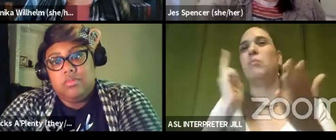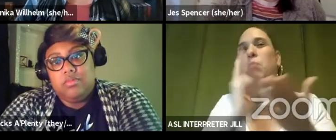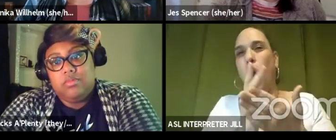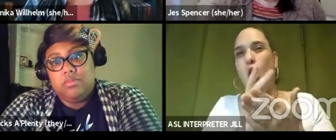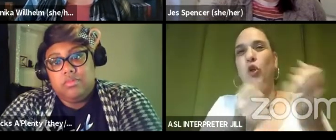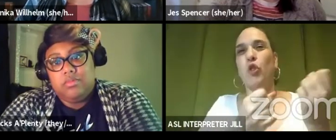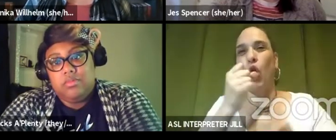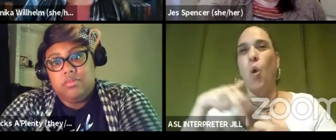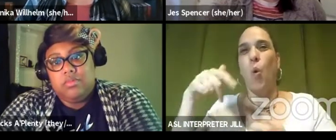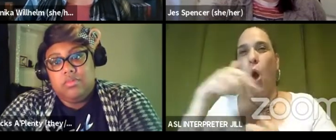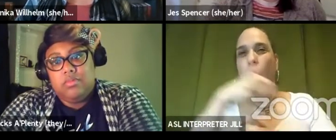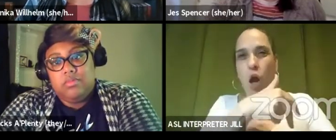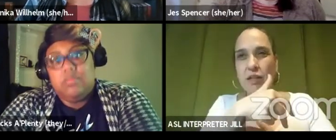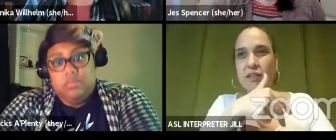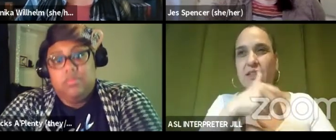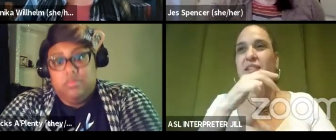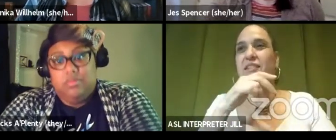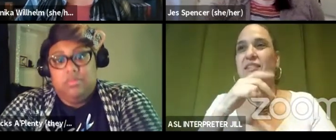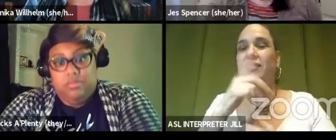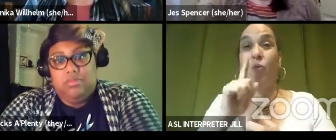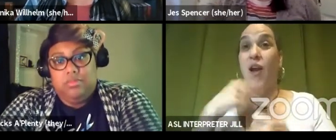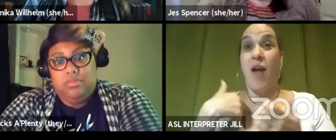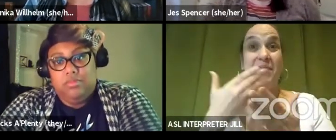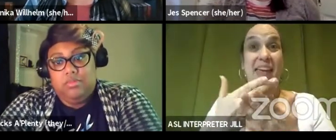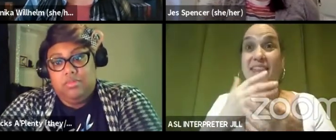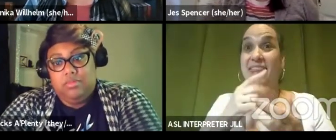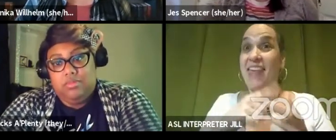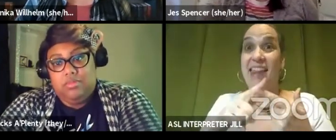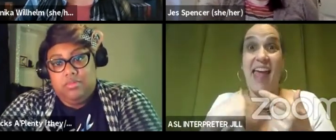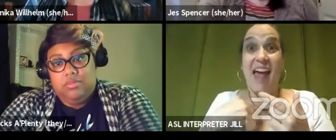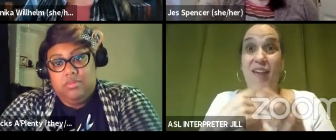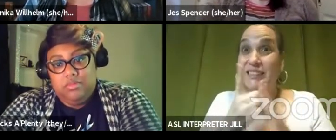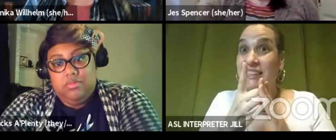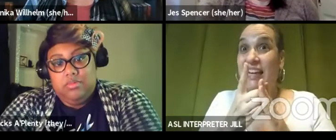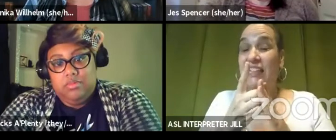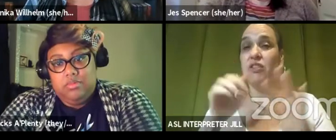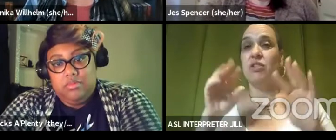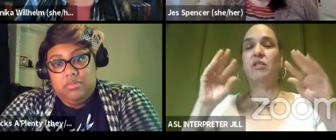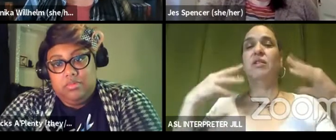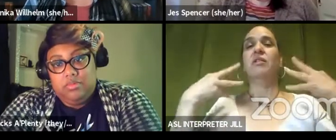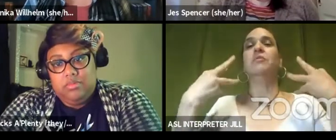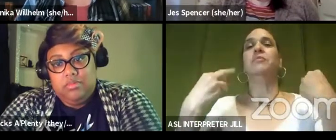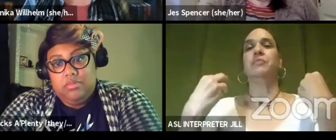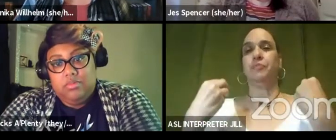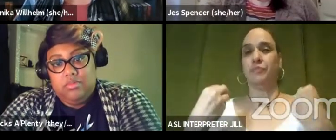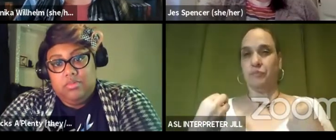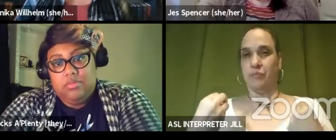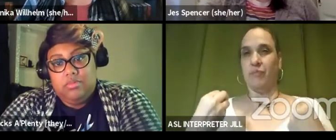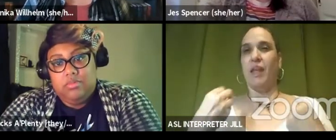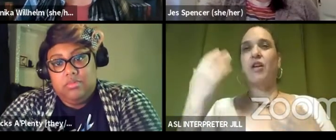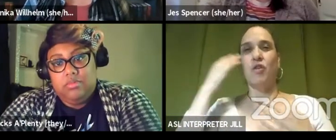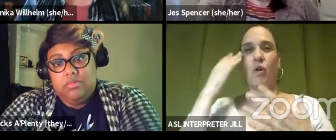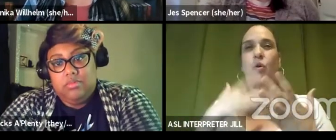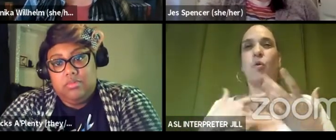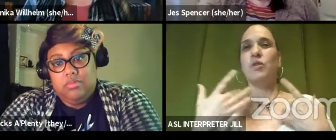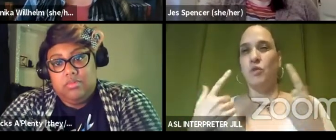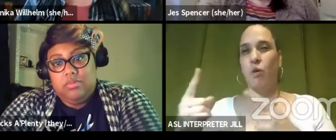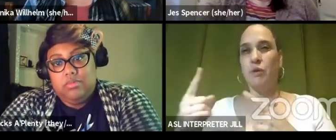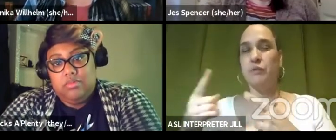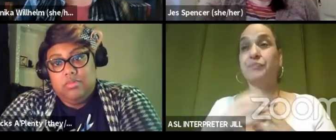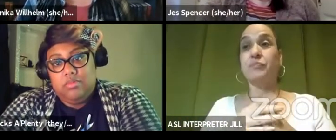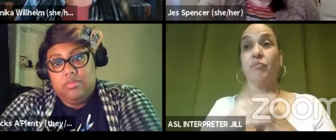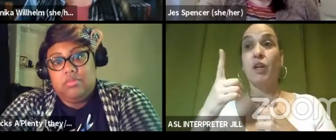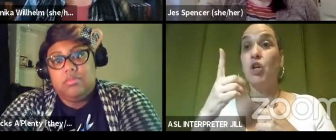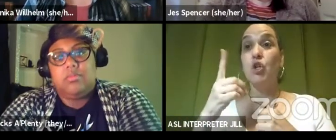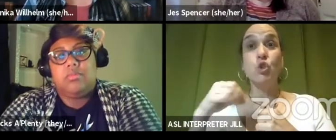a friggin' second to gather myself and even know what's going on. And this is not to mention, like, do they need to